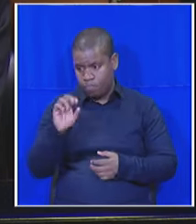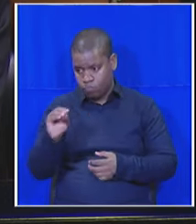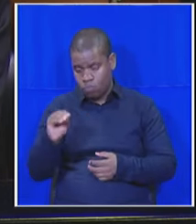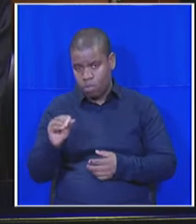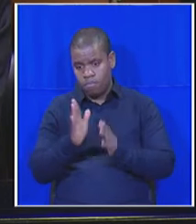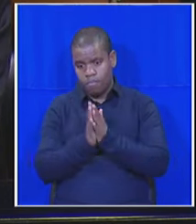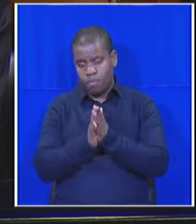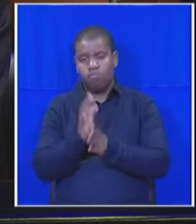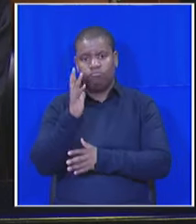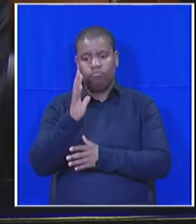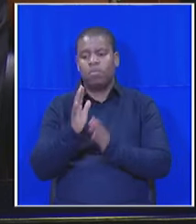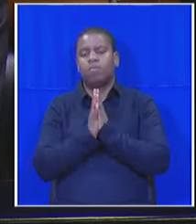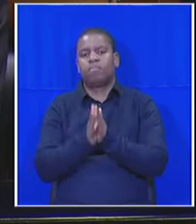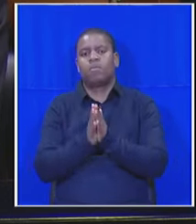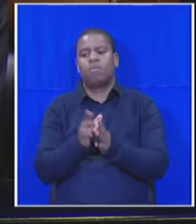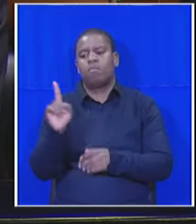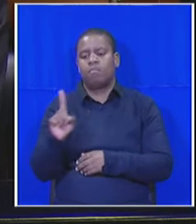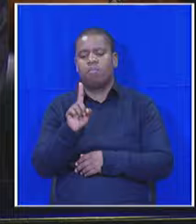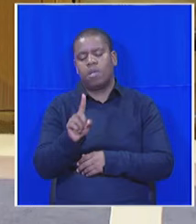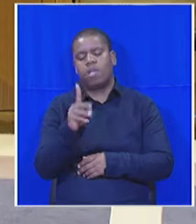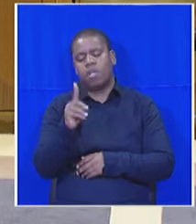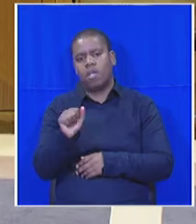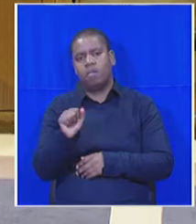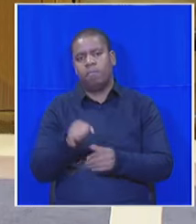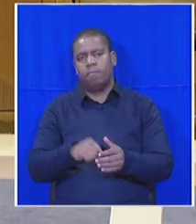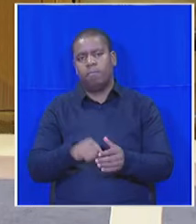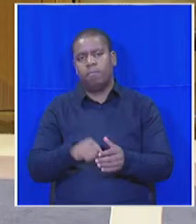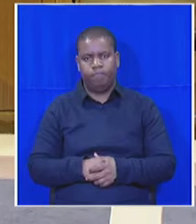Declarations of vote has been requested. I now recognise the Democratic Alliance.